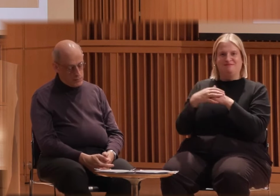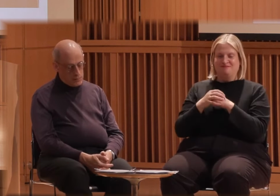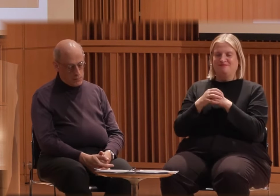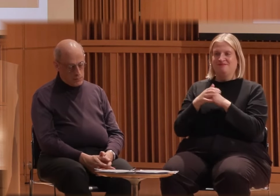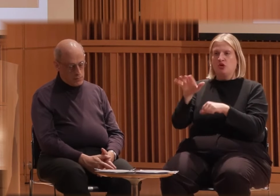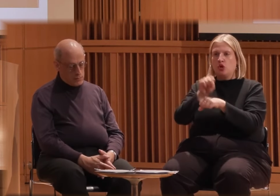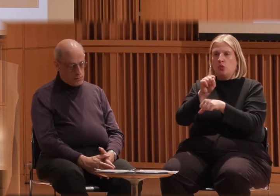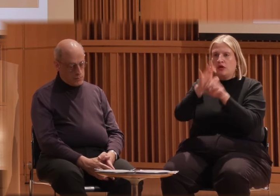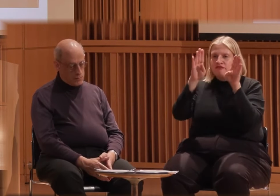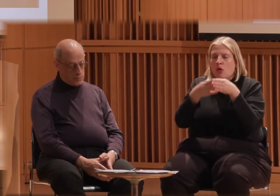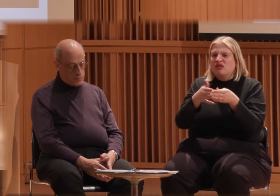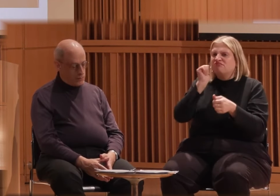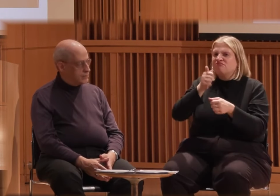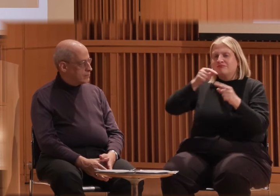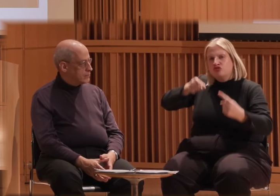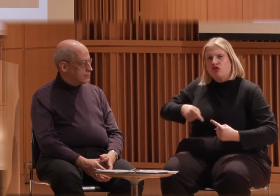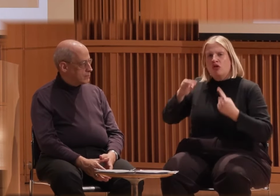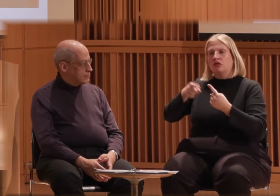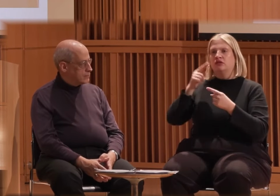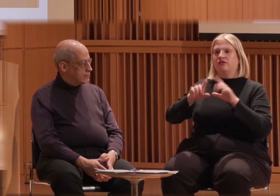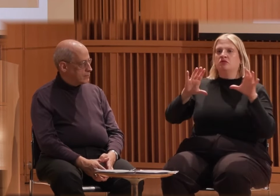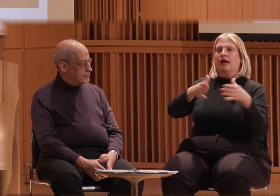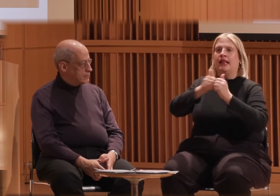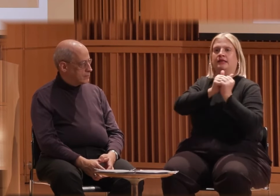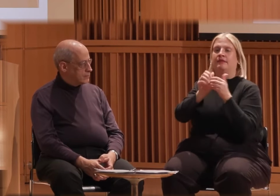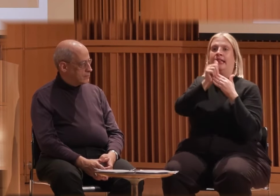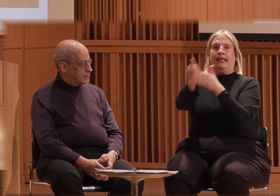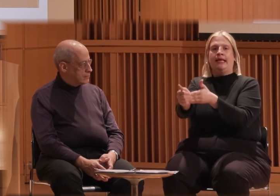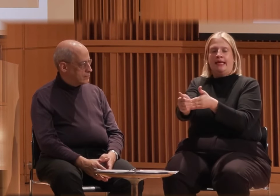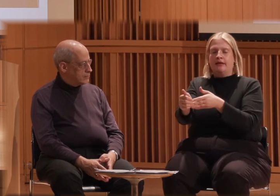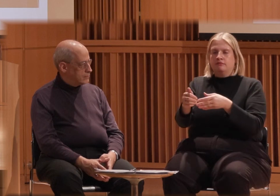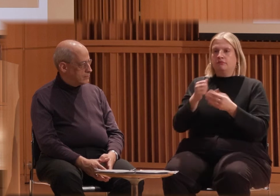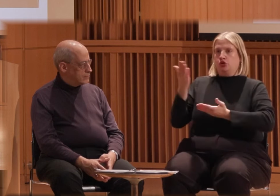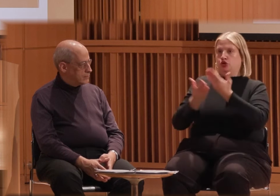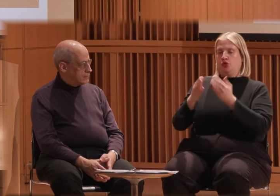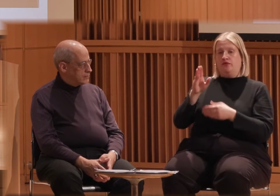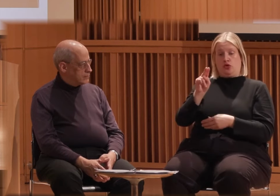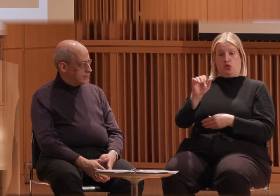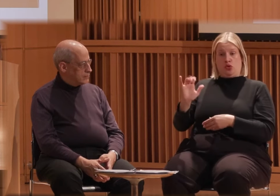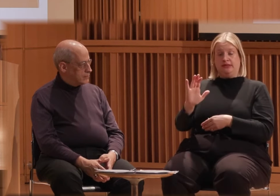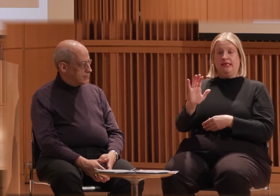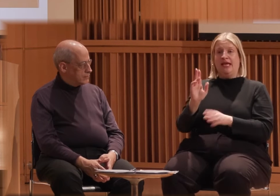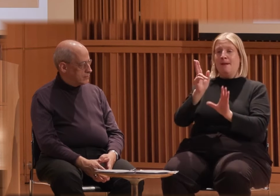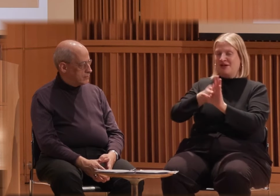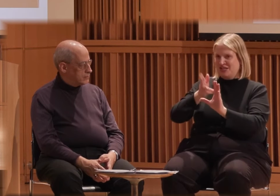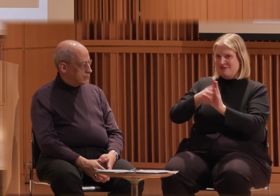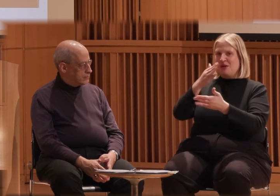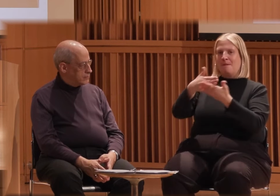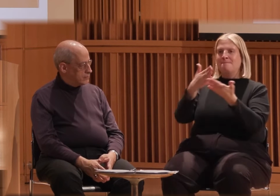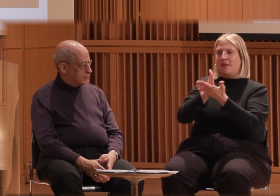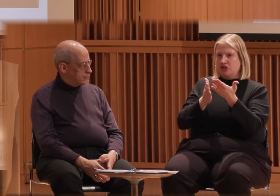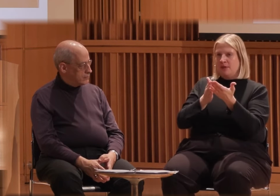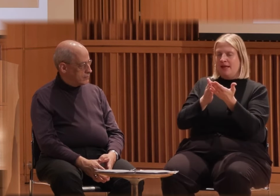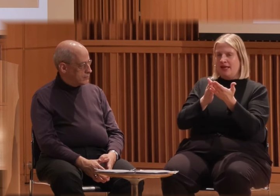work focuses on everyday struggles for collective governance, and she has served on New York City's Participatory Budgeting